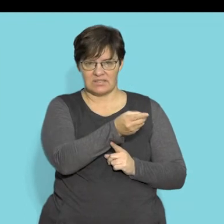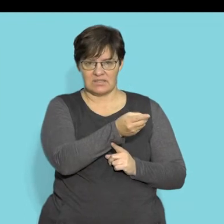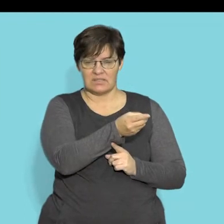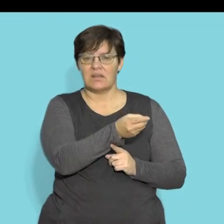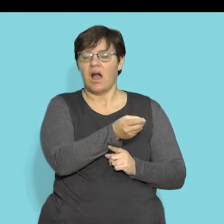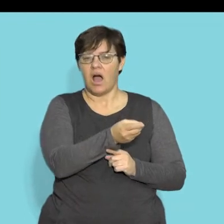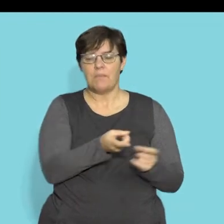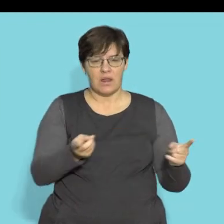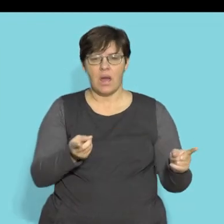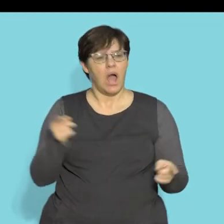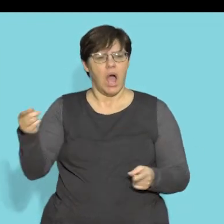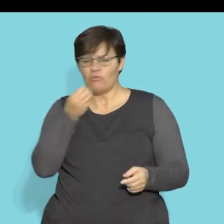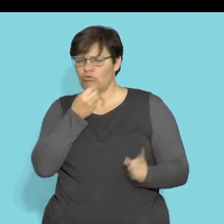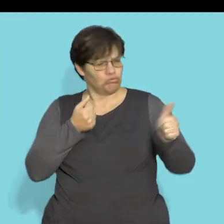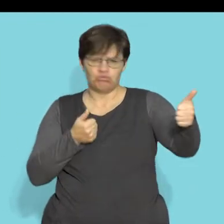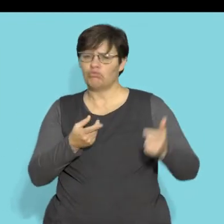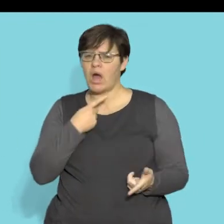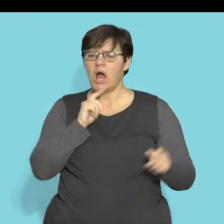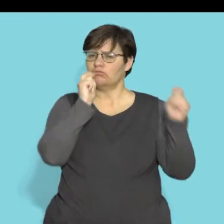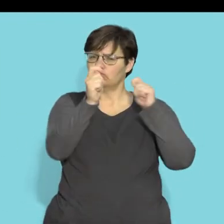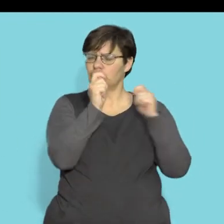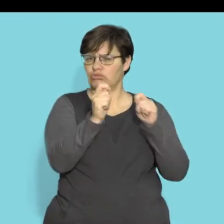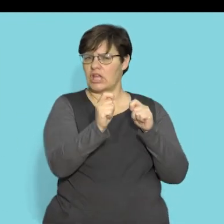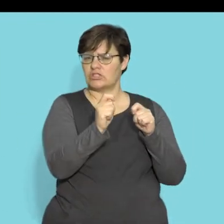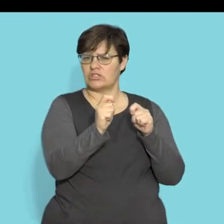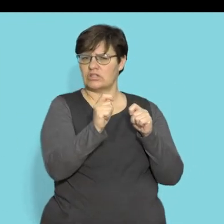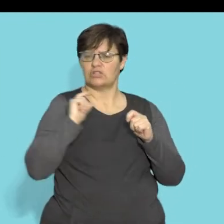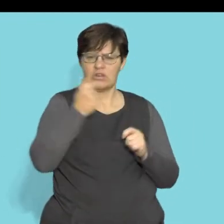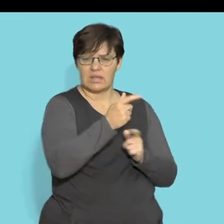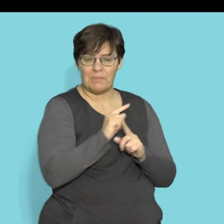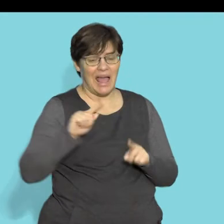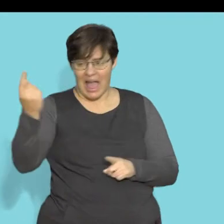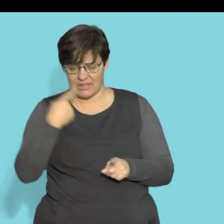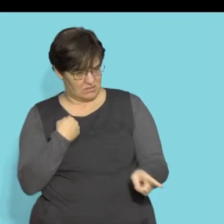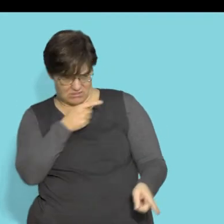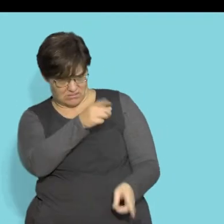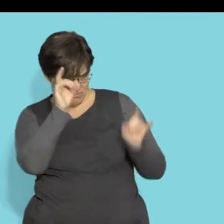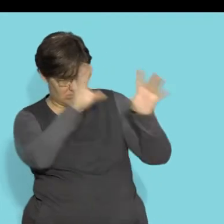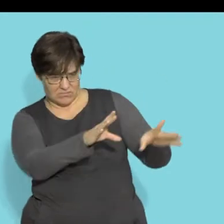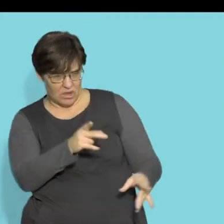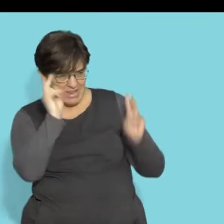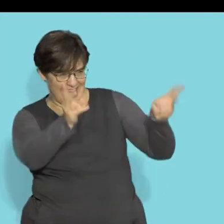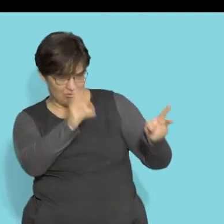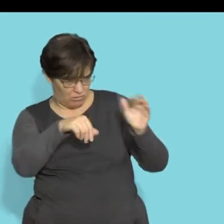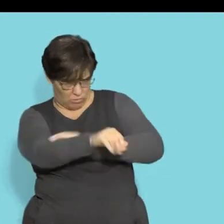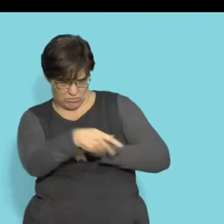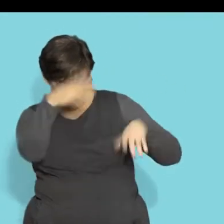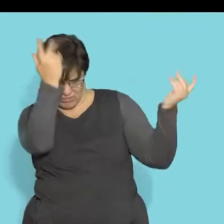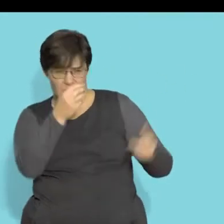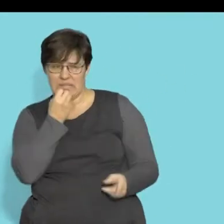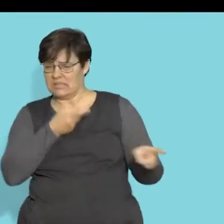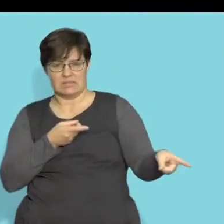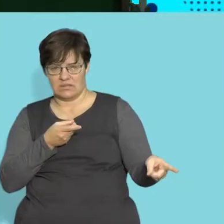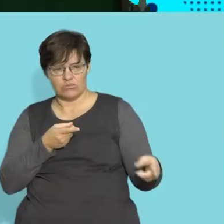a source of food has been supported by some individuals and rejected by others. So we're seeing here there's a concept that's being supported